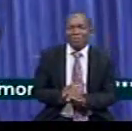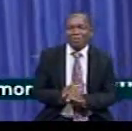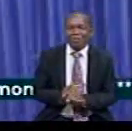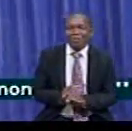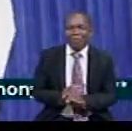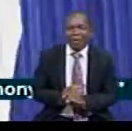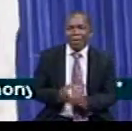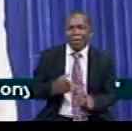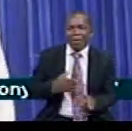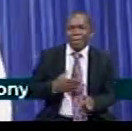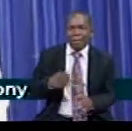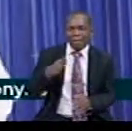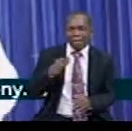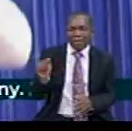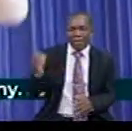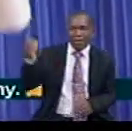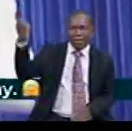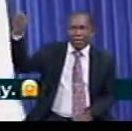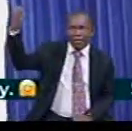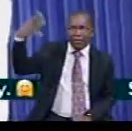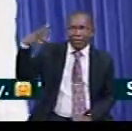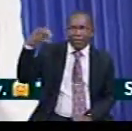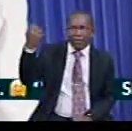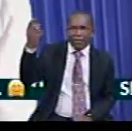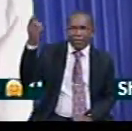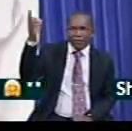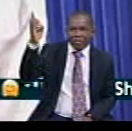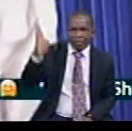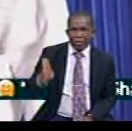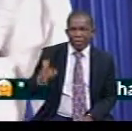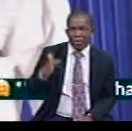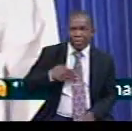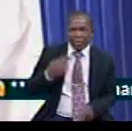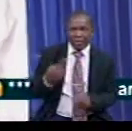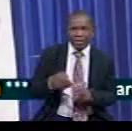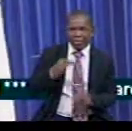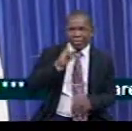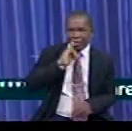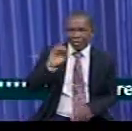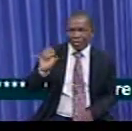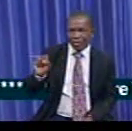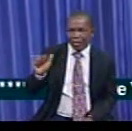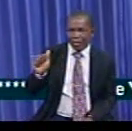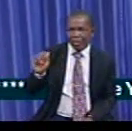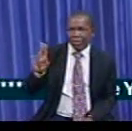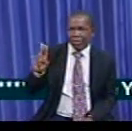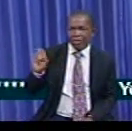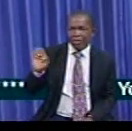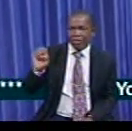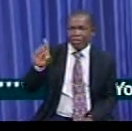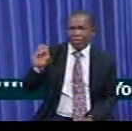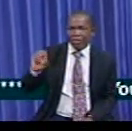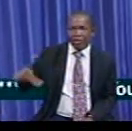By the grace of God, my name is Paddy Samuel Na from South Otoko.